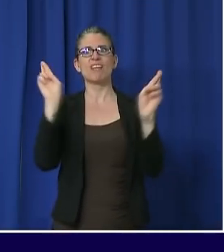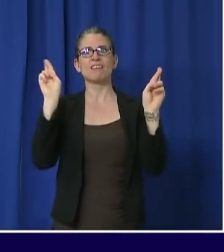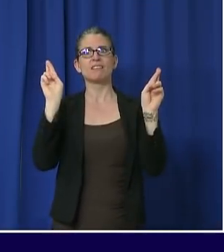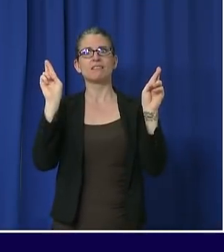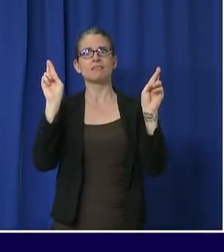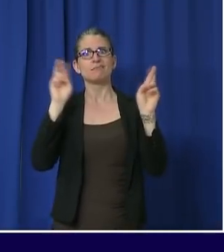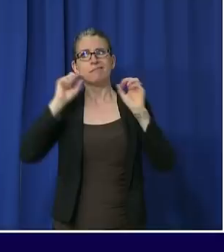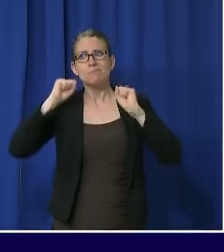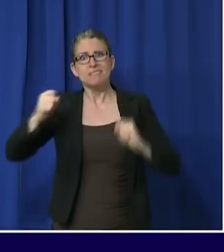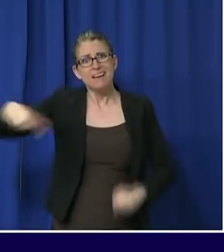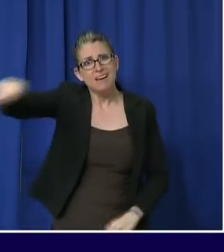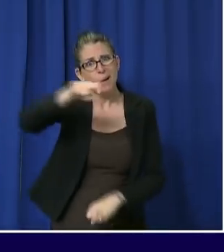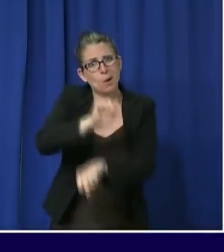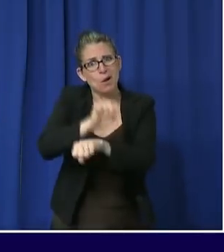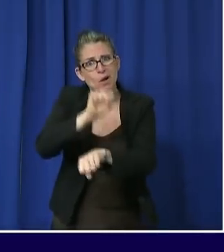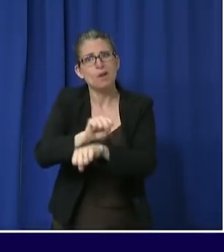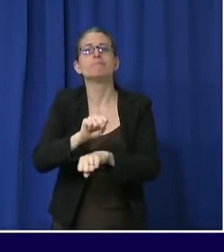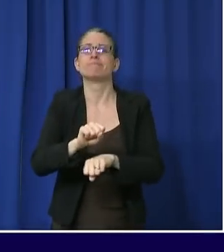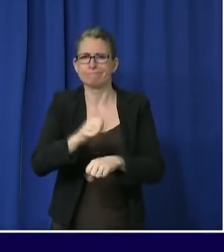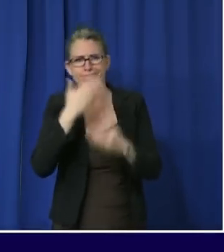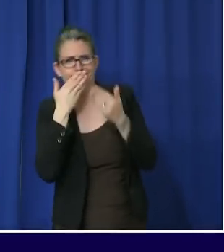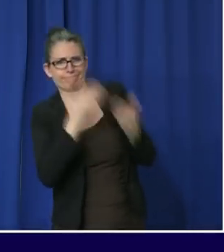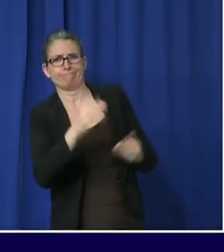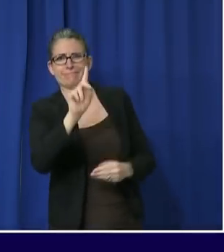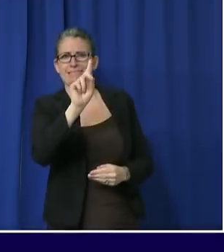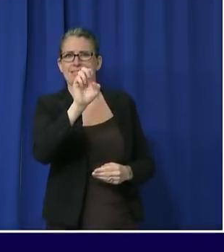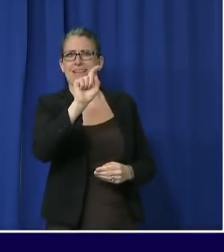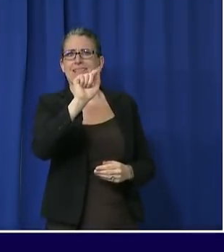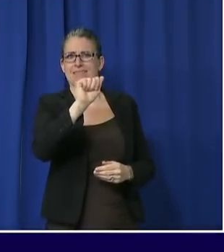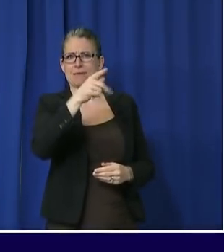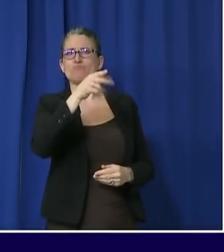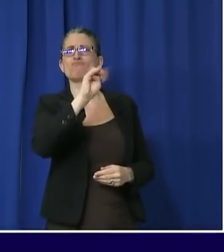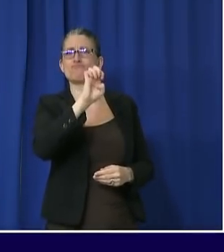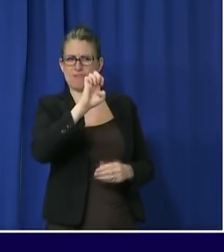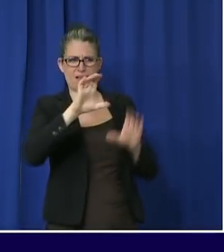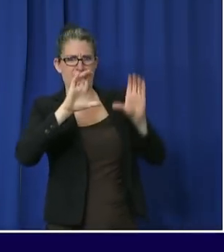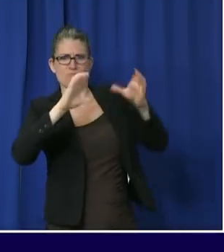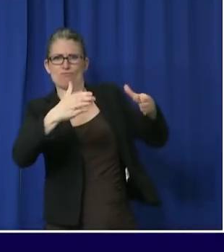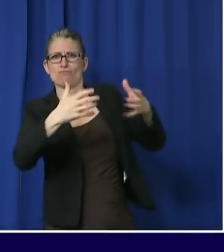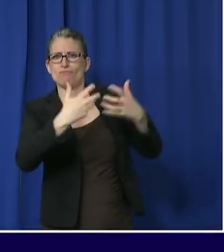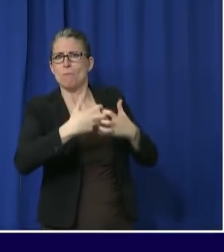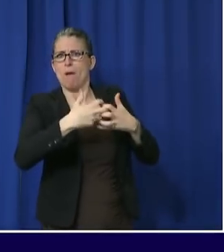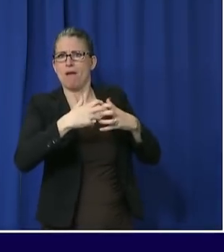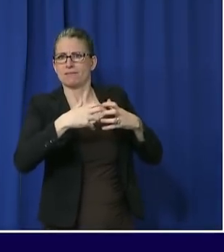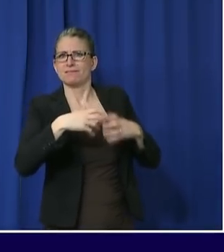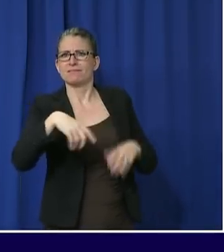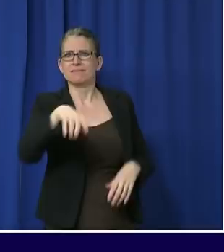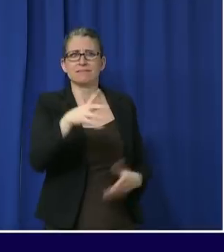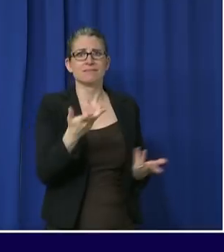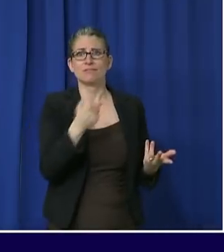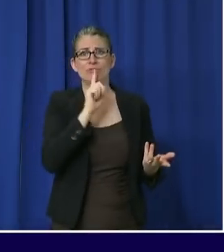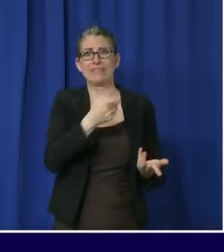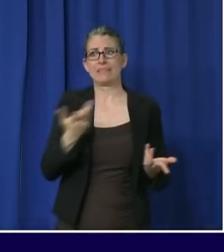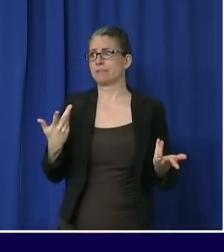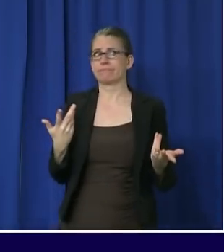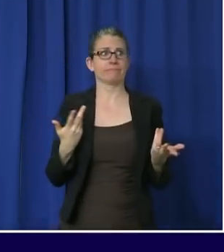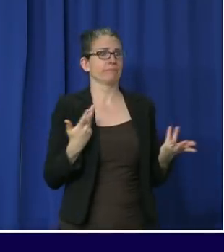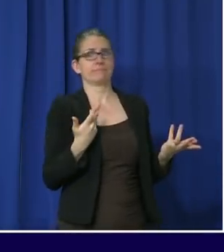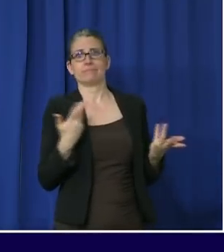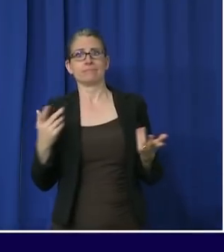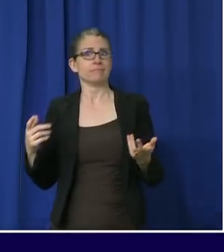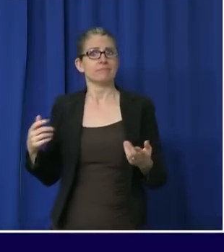realized several weeks ago, since many of them were out of school, at a time when they would normally be otherwise competing in